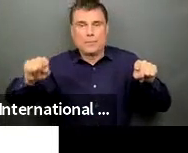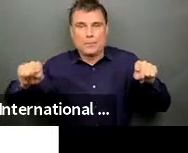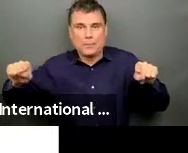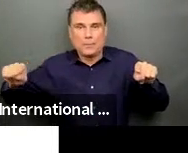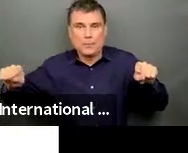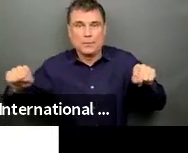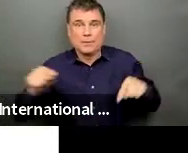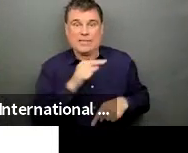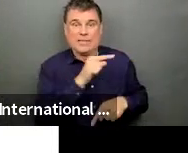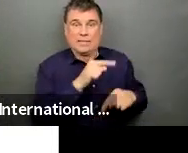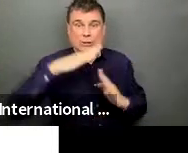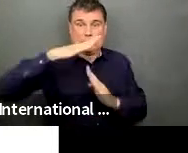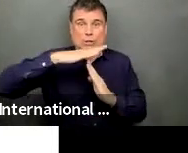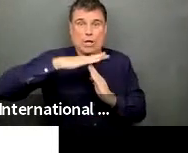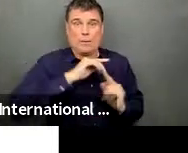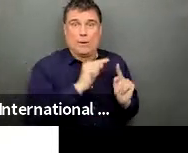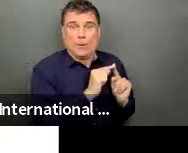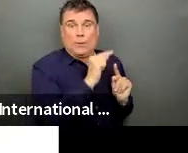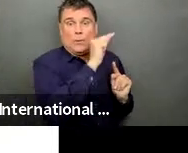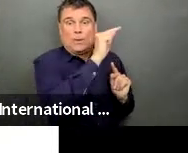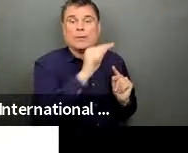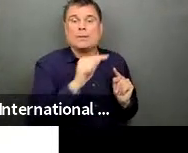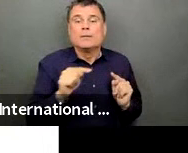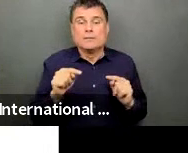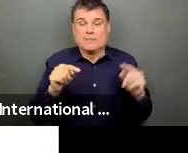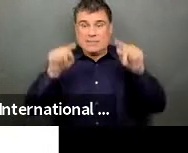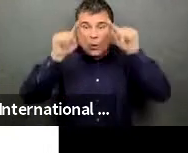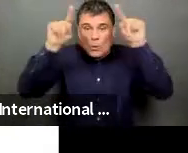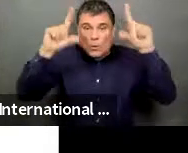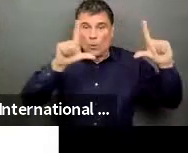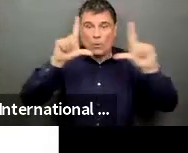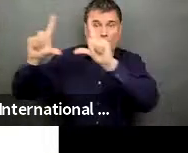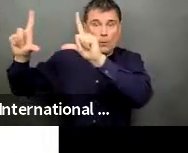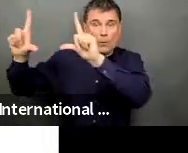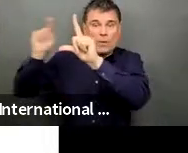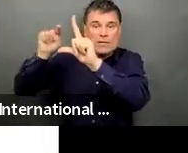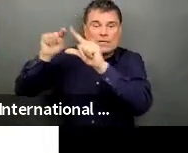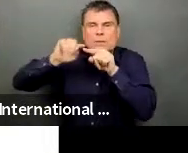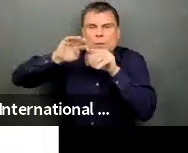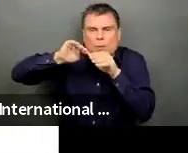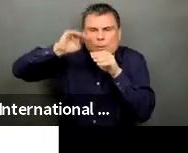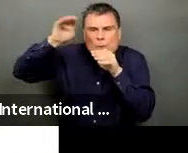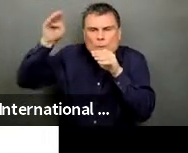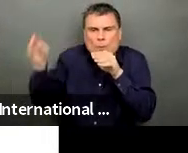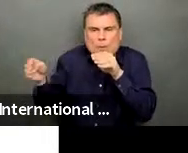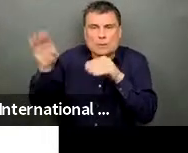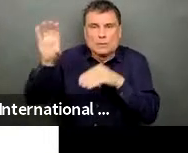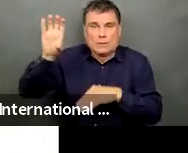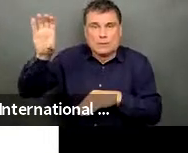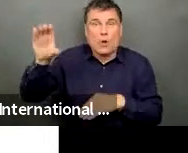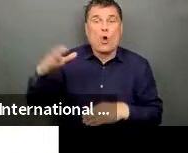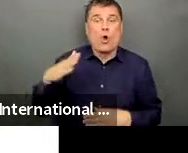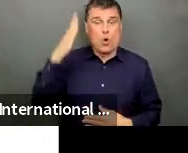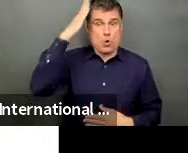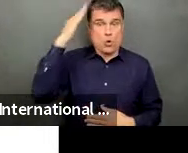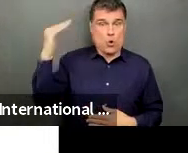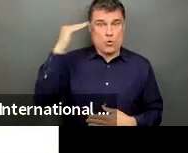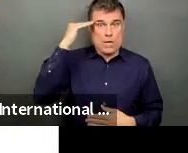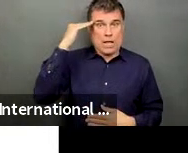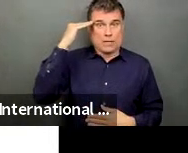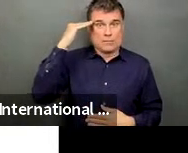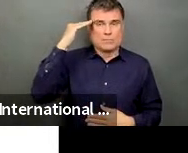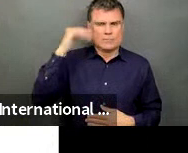birth, SRB. South Korea is the first country to finish a unique SRB transition, which